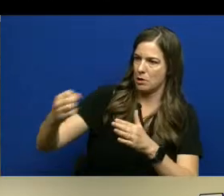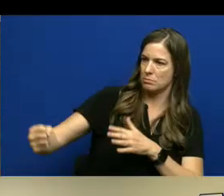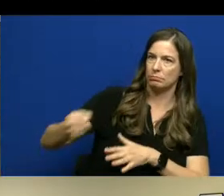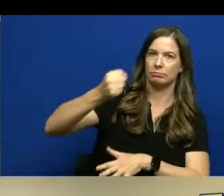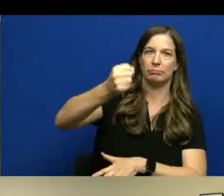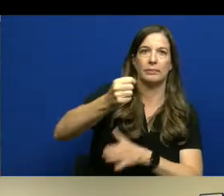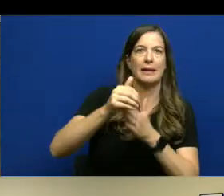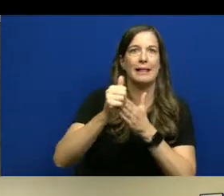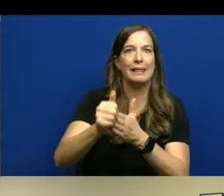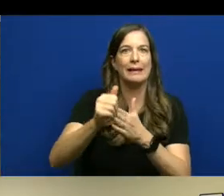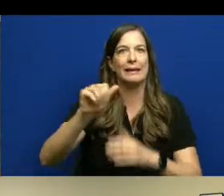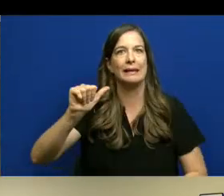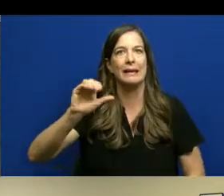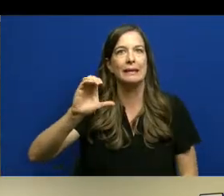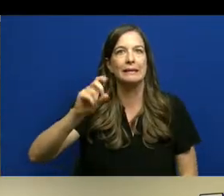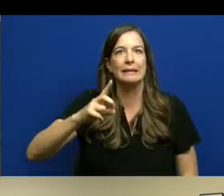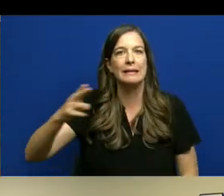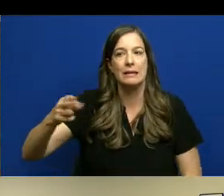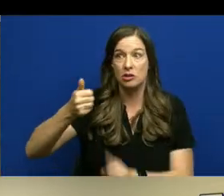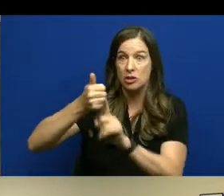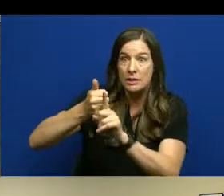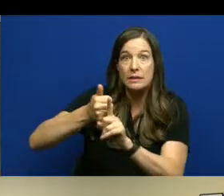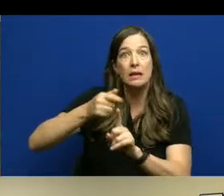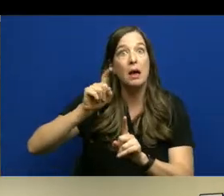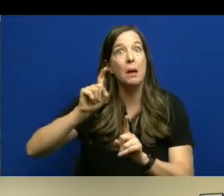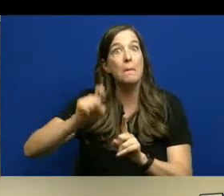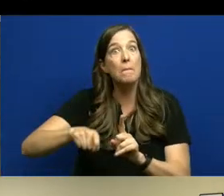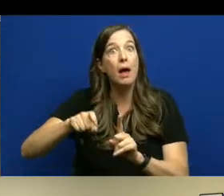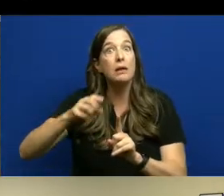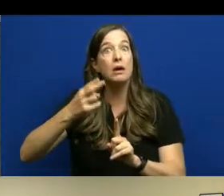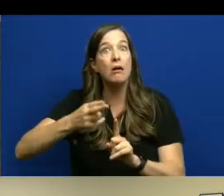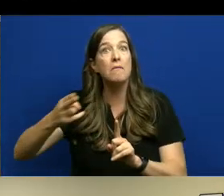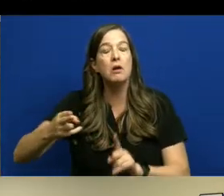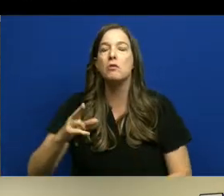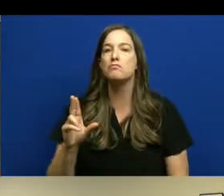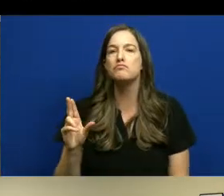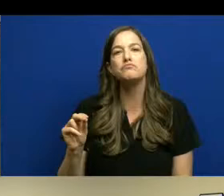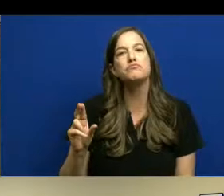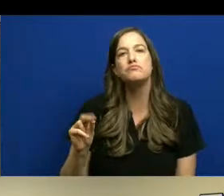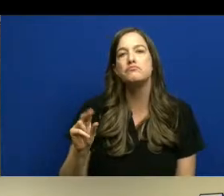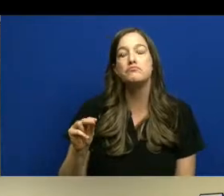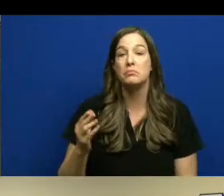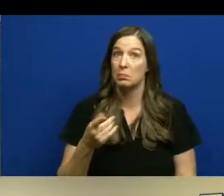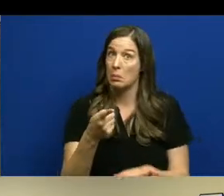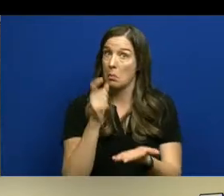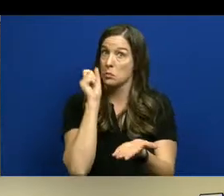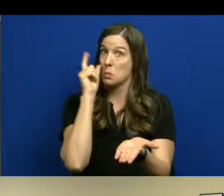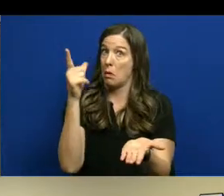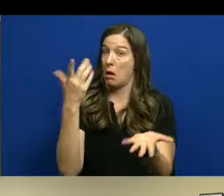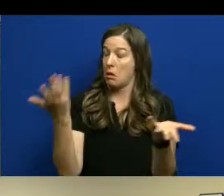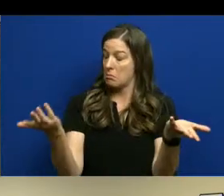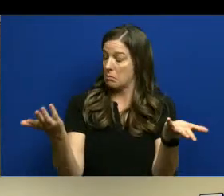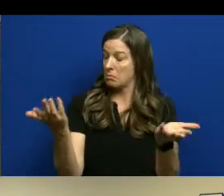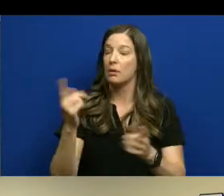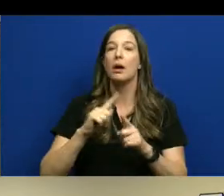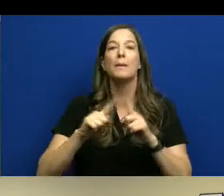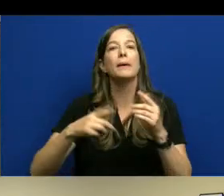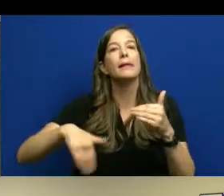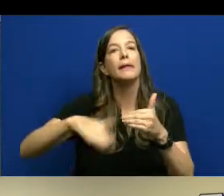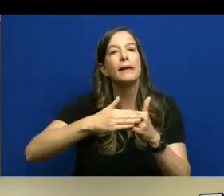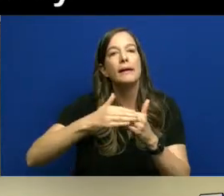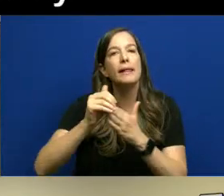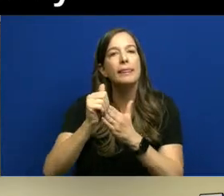hearing. You might think that's surprising, but the next leader of this agency needs